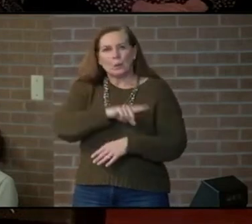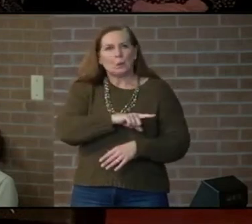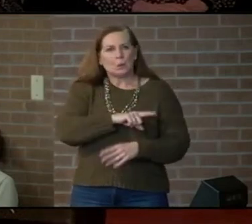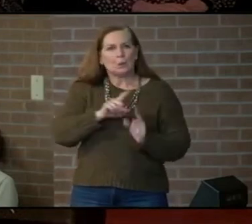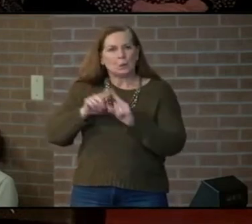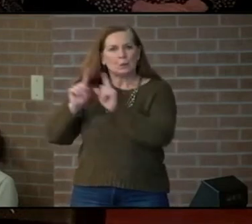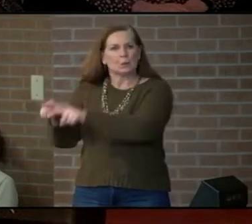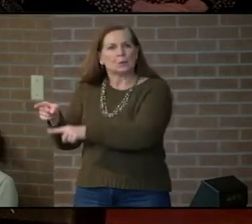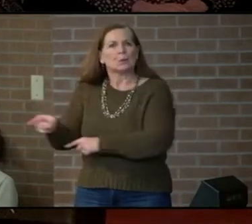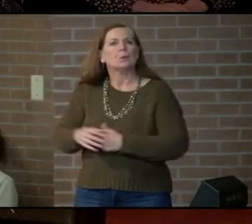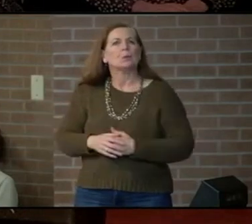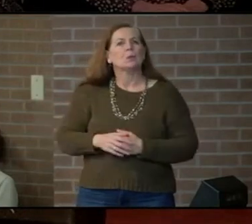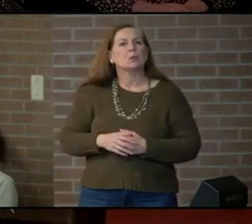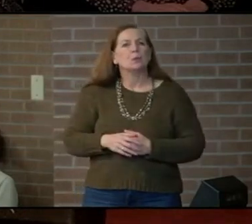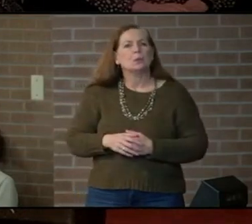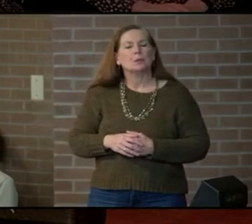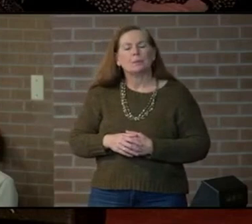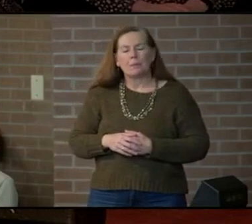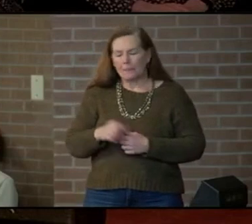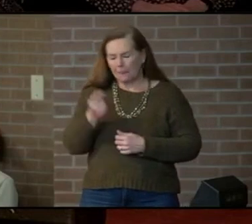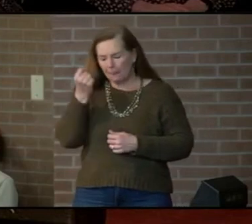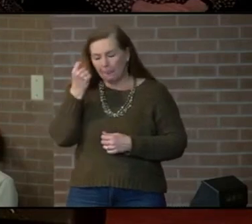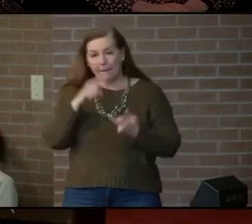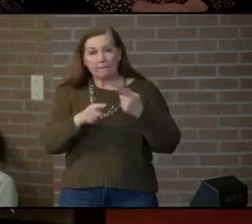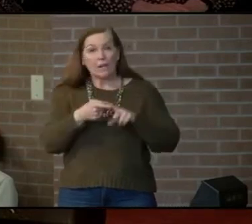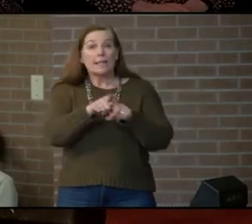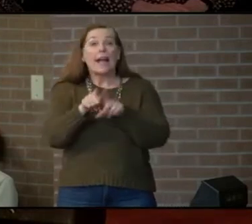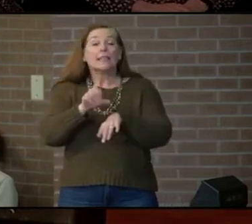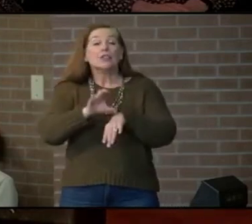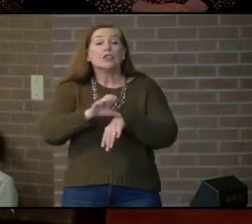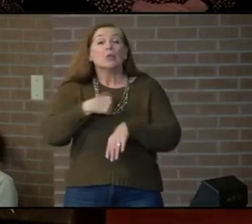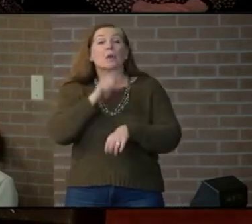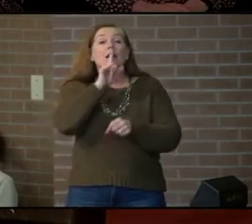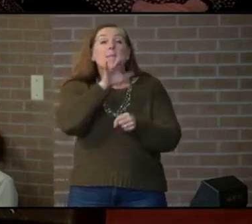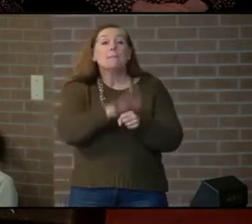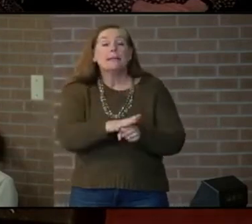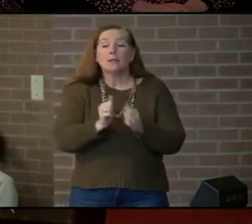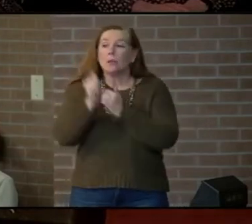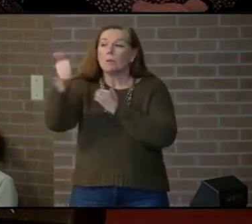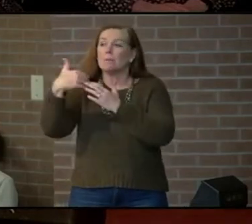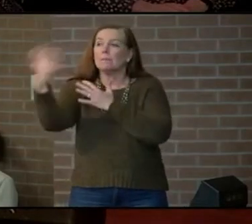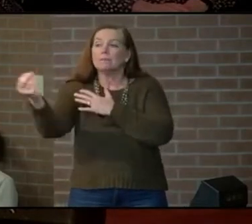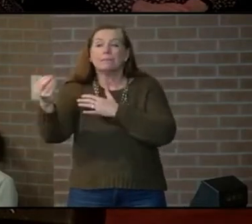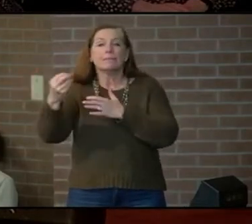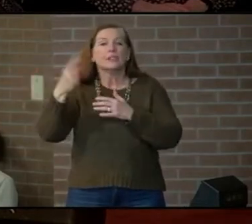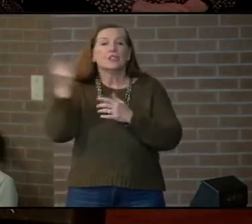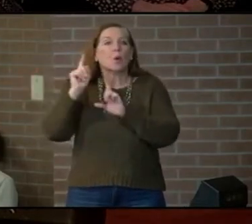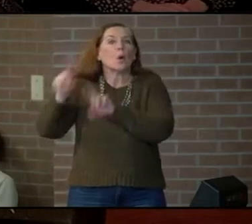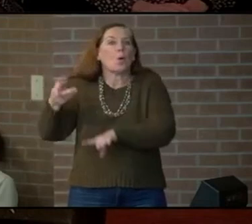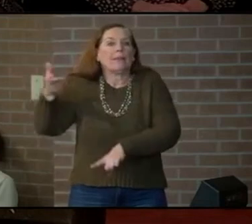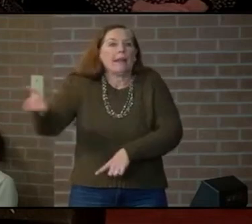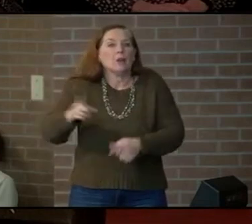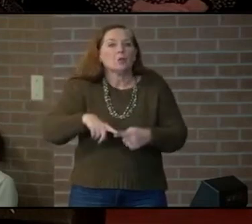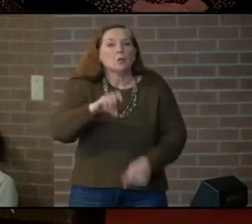Because see, friends, as a church, we are committed to go beyond just going to Samaria.